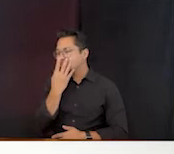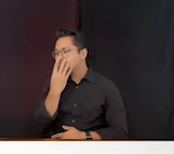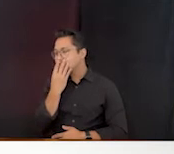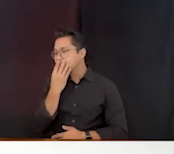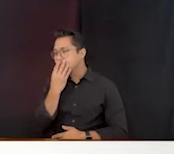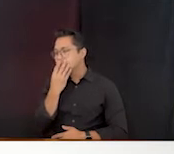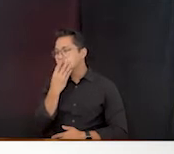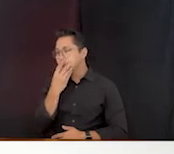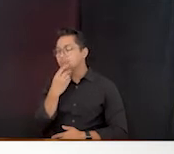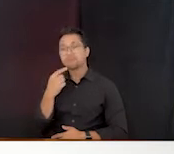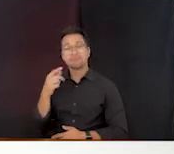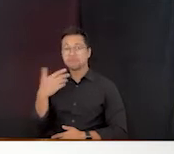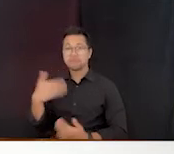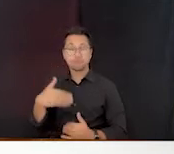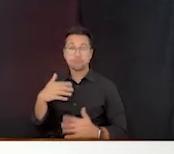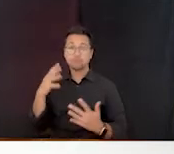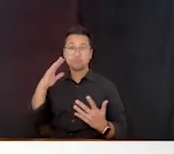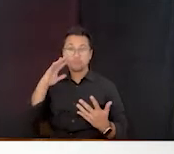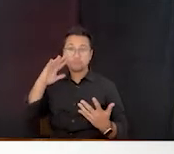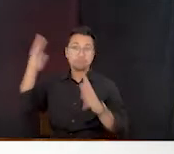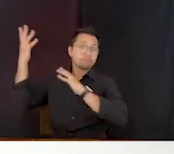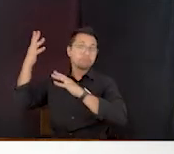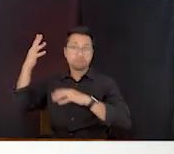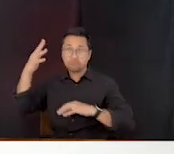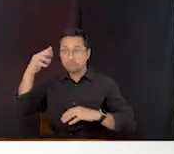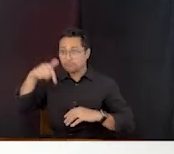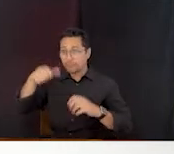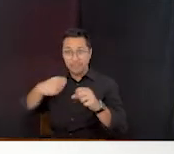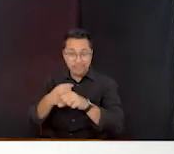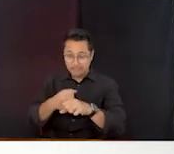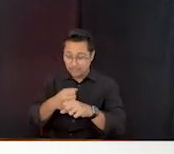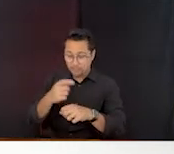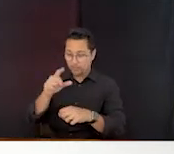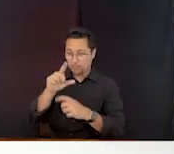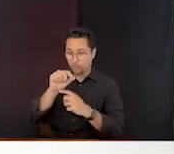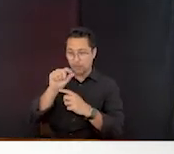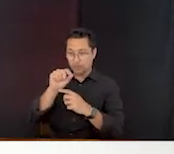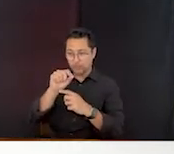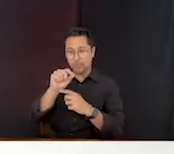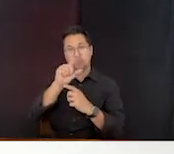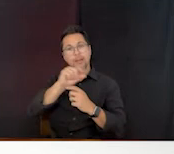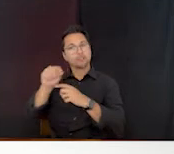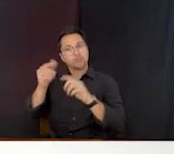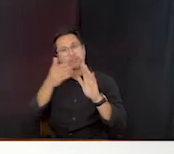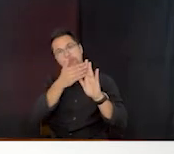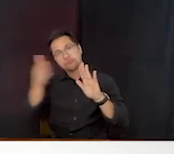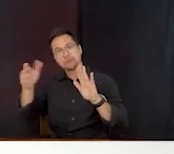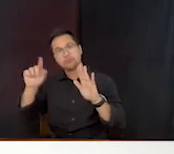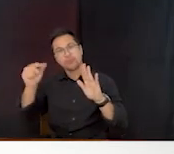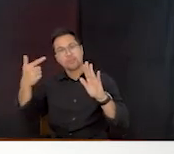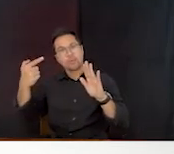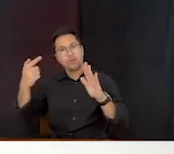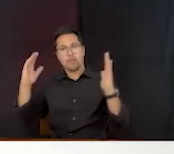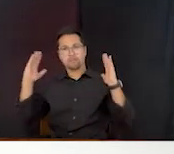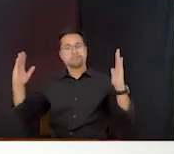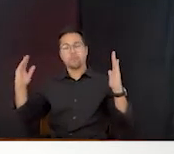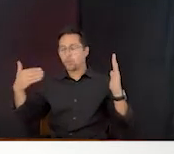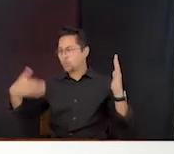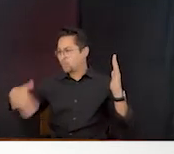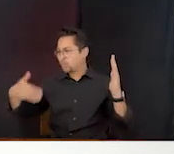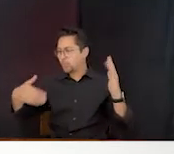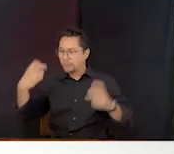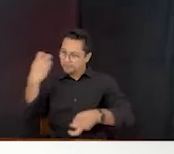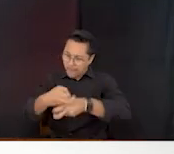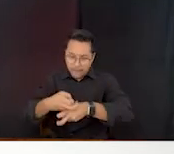it's been one roller coaster of a year, and I'm just saying, like, 2020 through 2021. I mean, I could say, like, the second